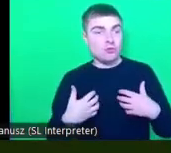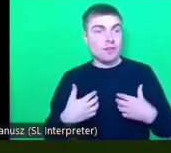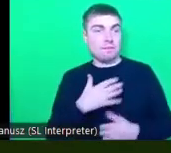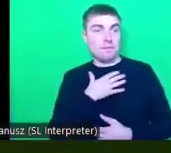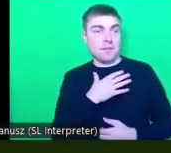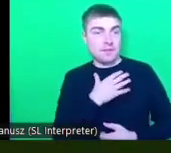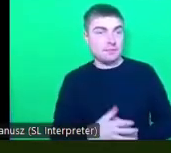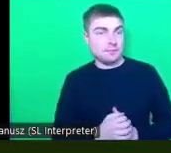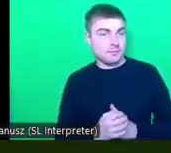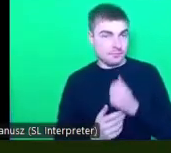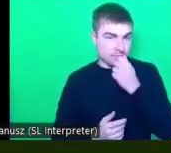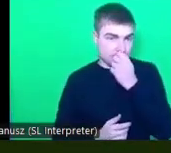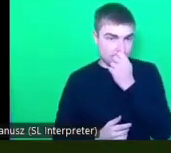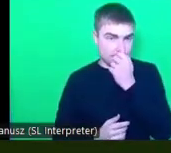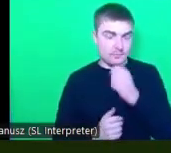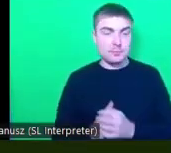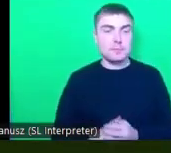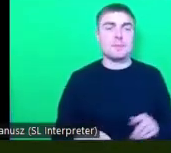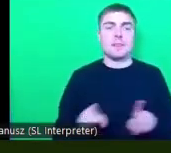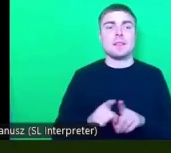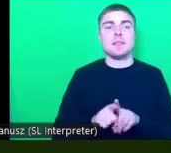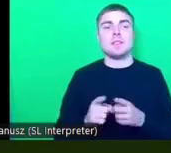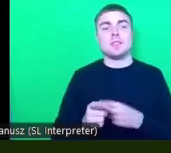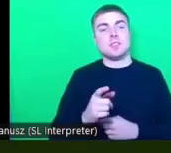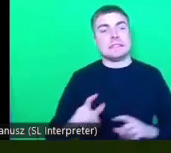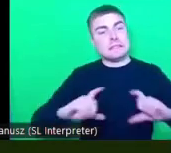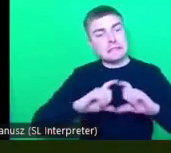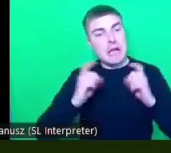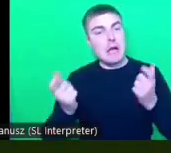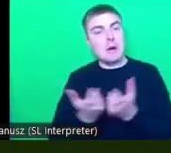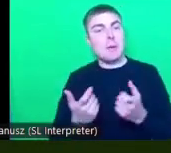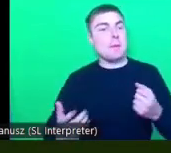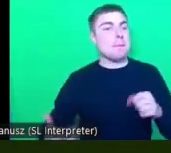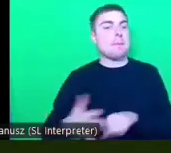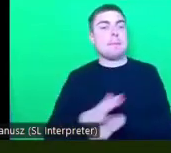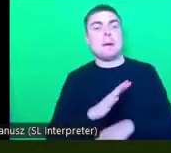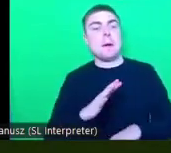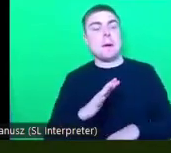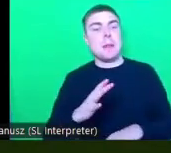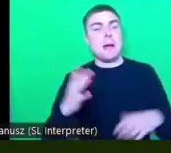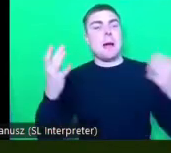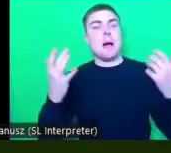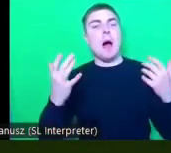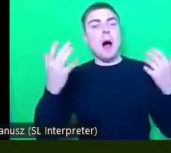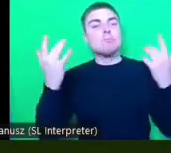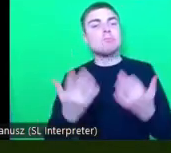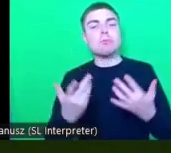So this represents among 450 wolves in Sweden and Norway.